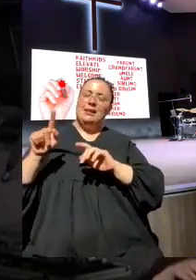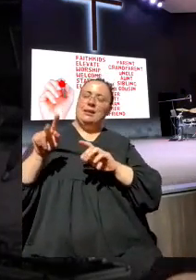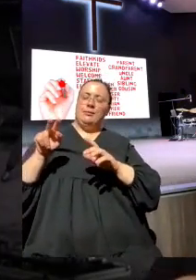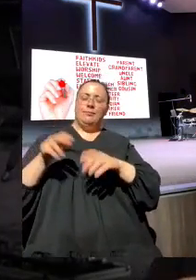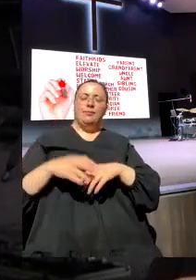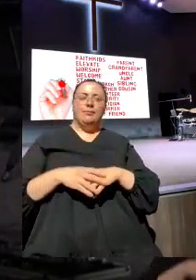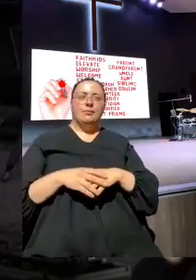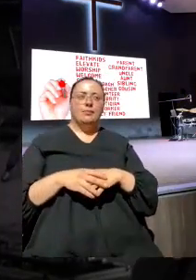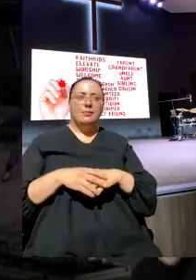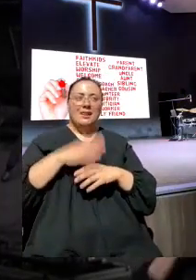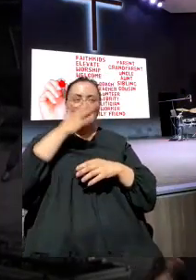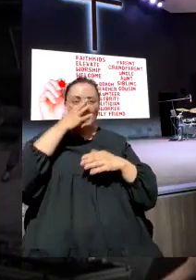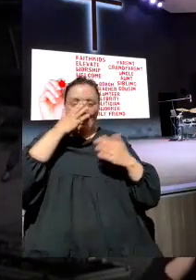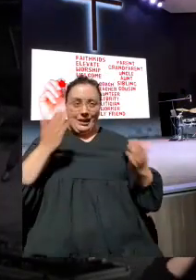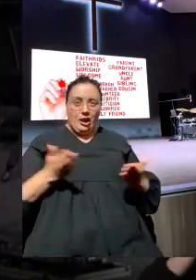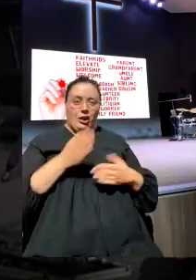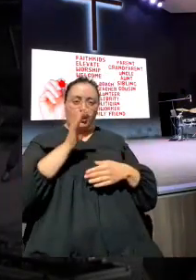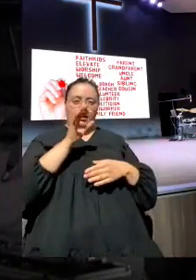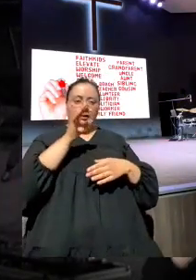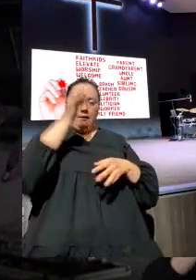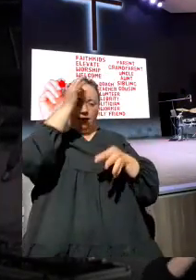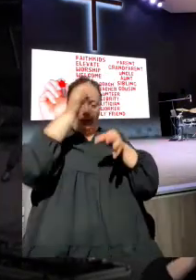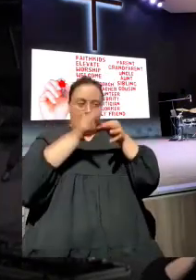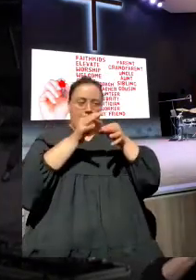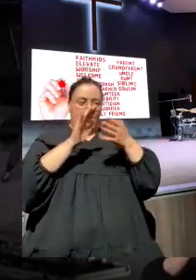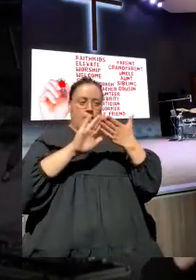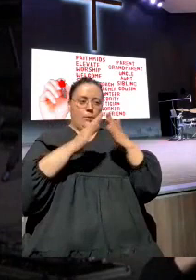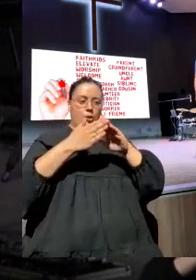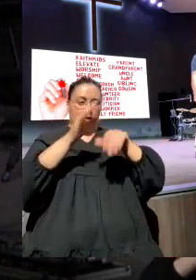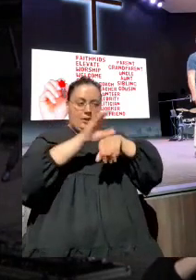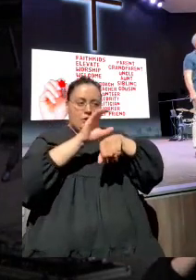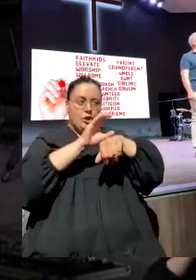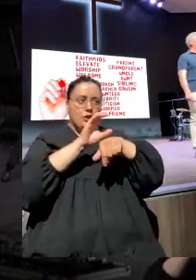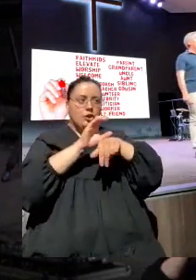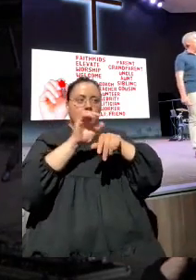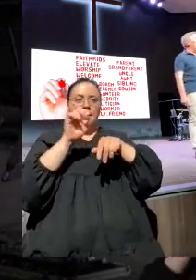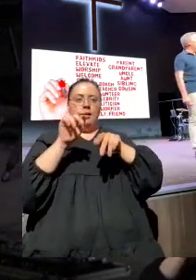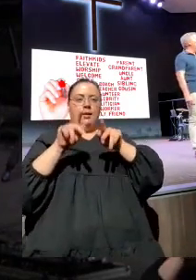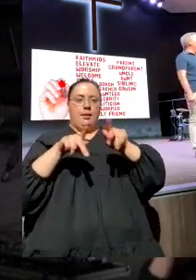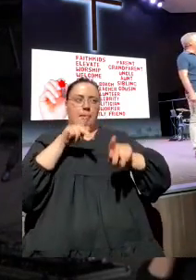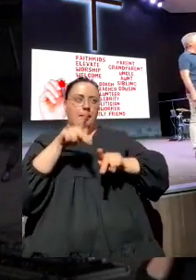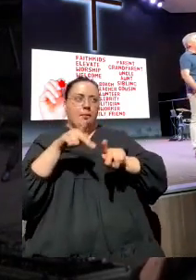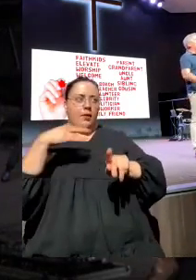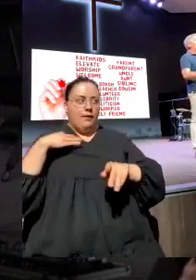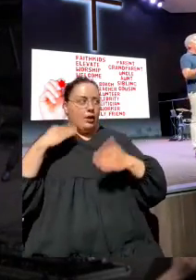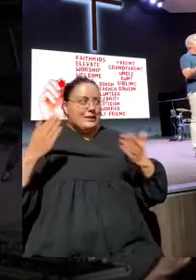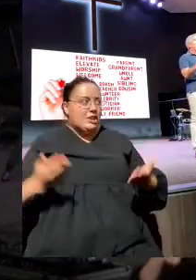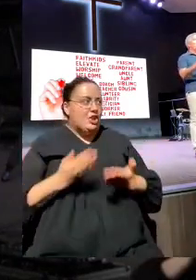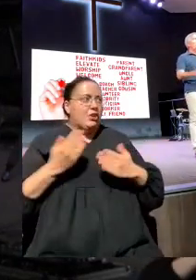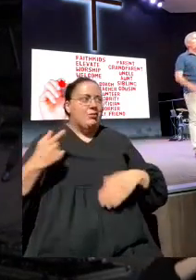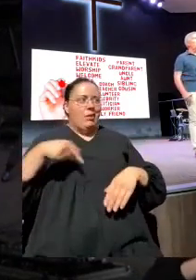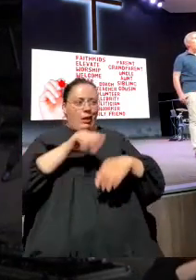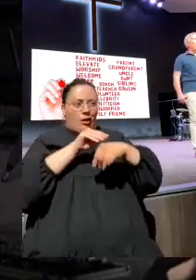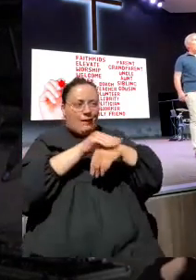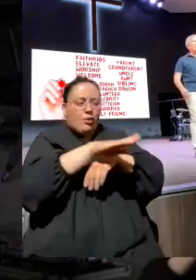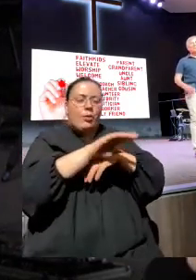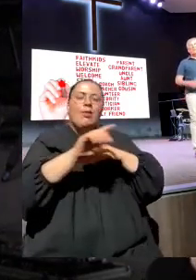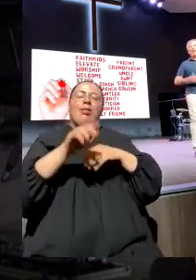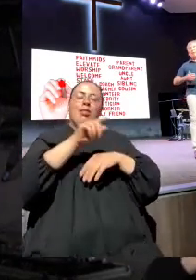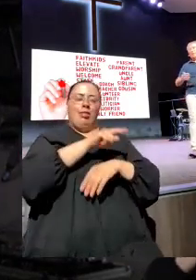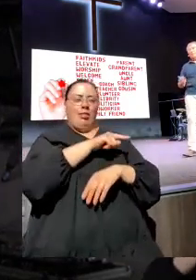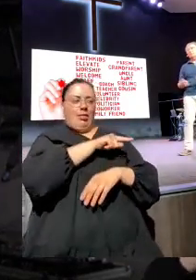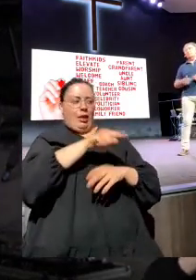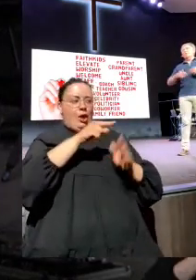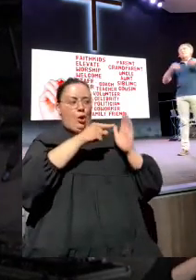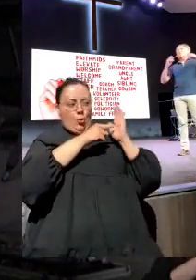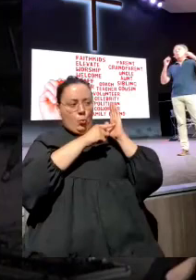to the children, or in Elevate Student Ministries, our volunteers are role models to our teens, in the worship ministry, in the welcome, on staff,